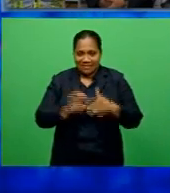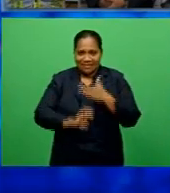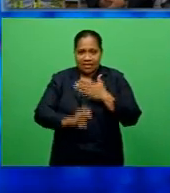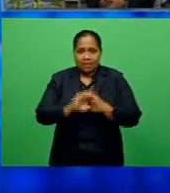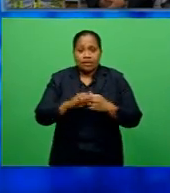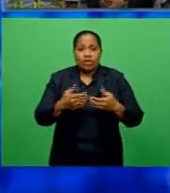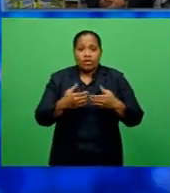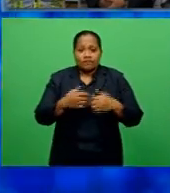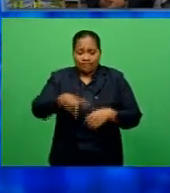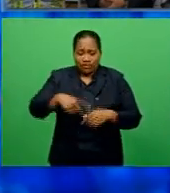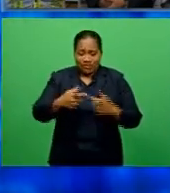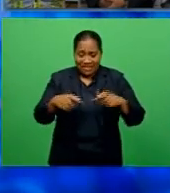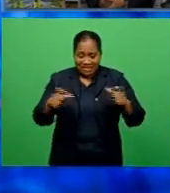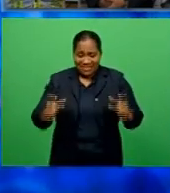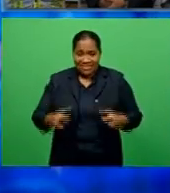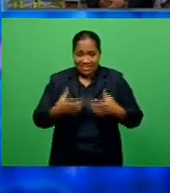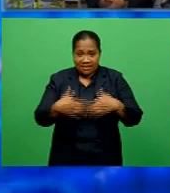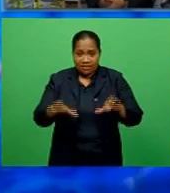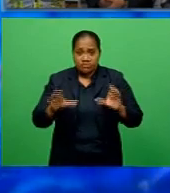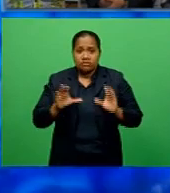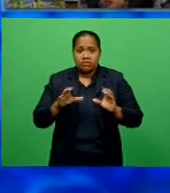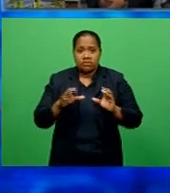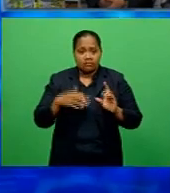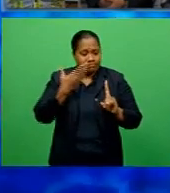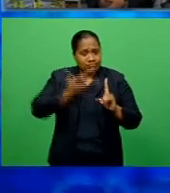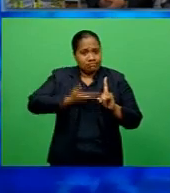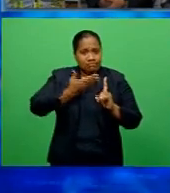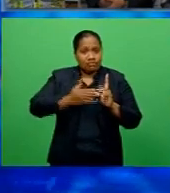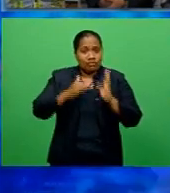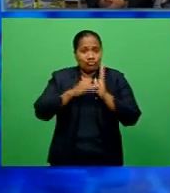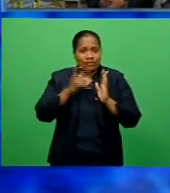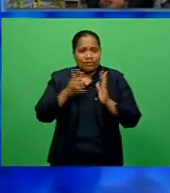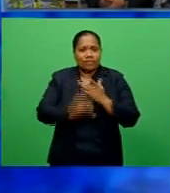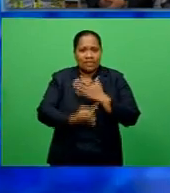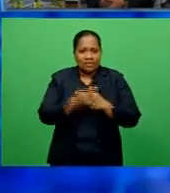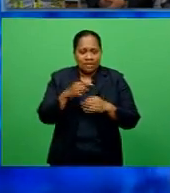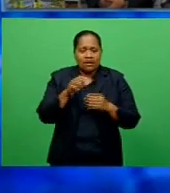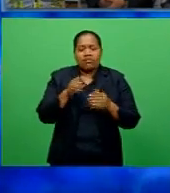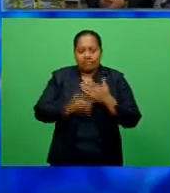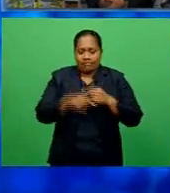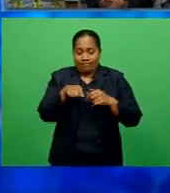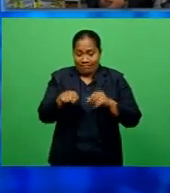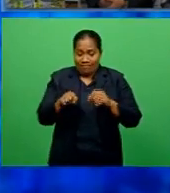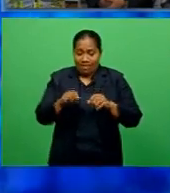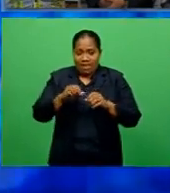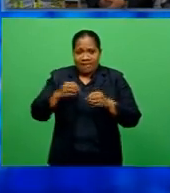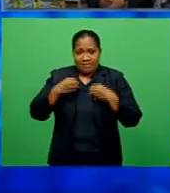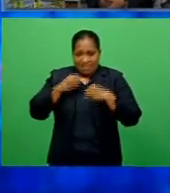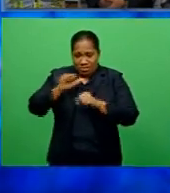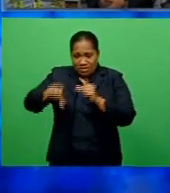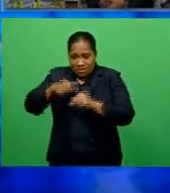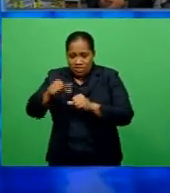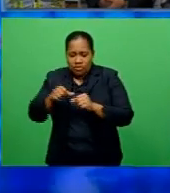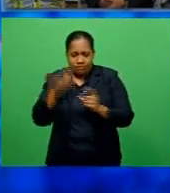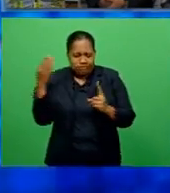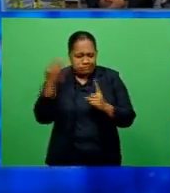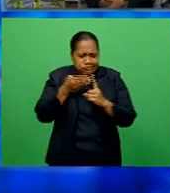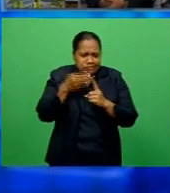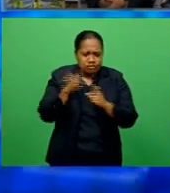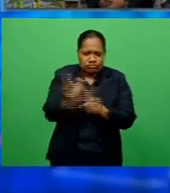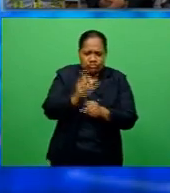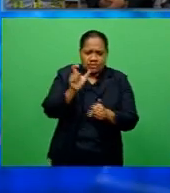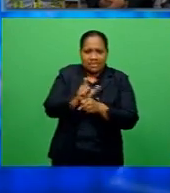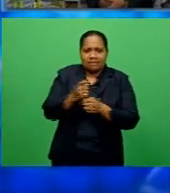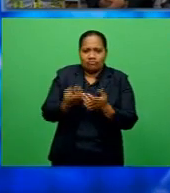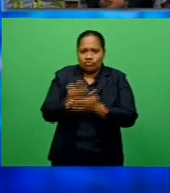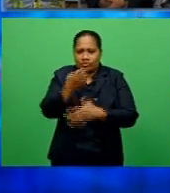Isikeli Tigundondua says the event is organized by the Council and the Suva Retailers Association aimed at creating economic activity in